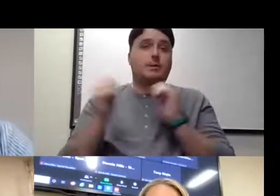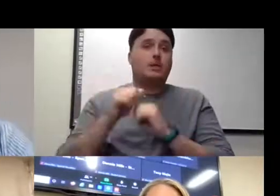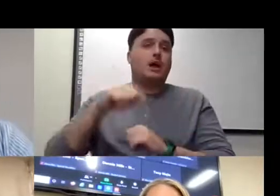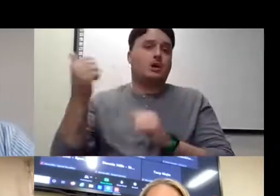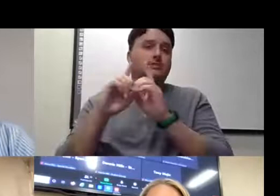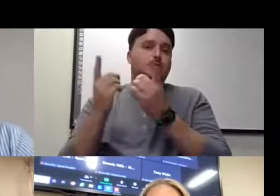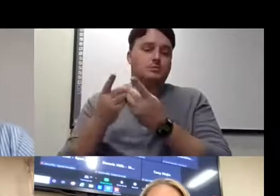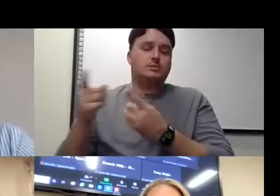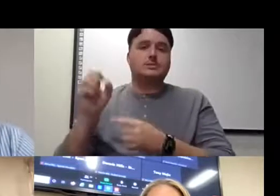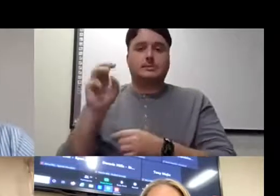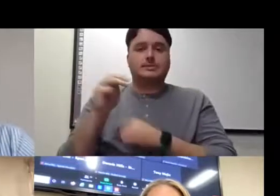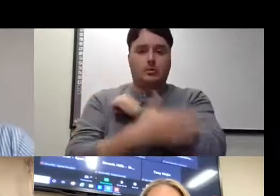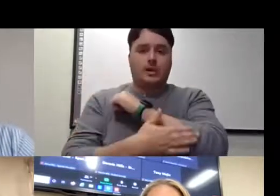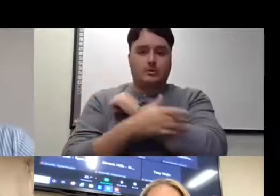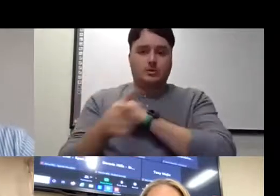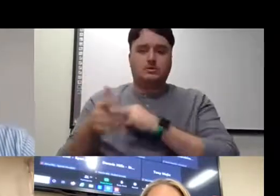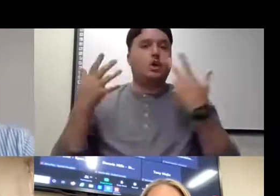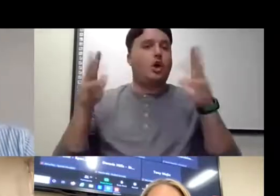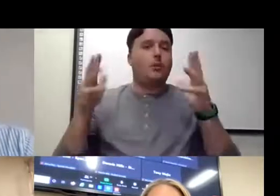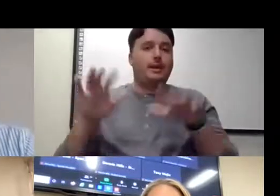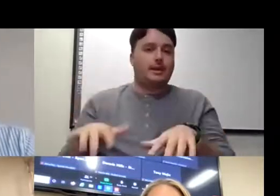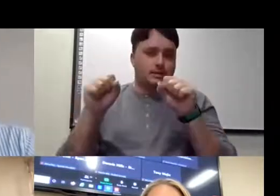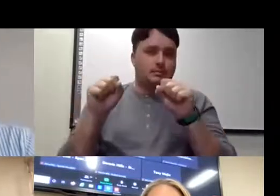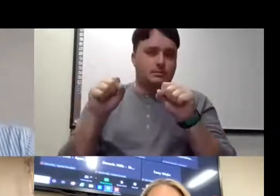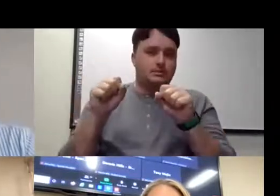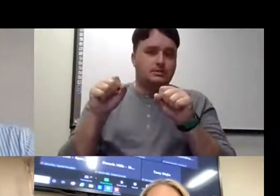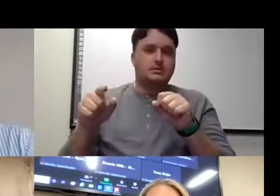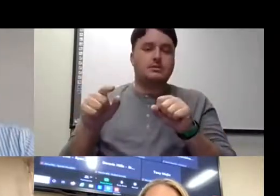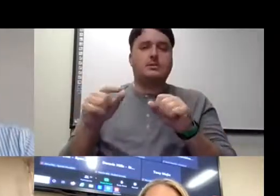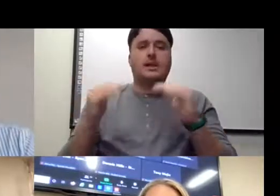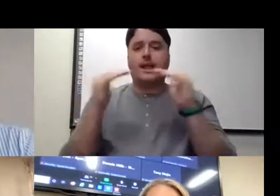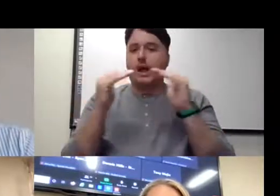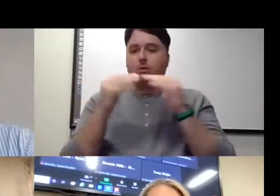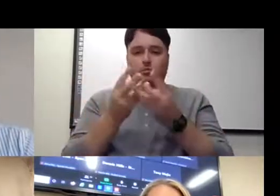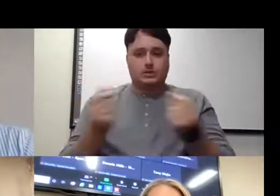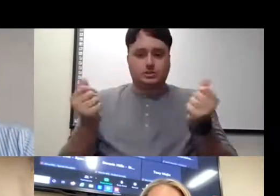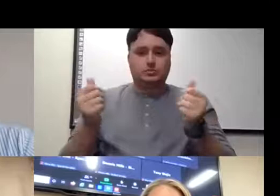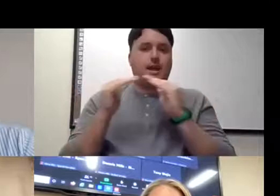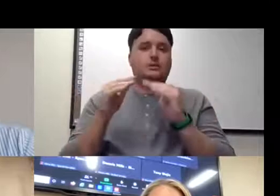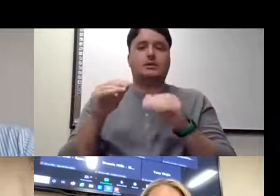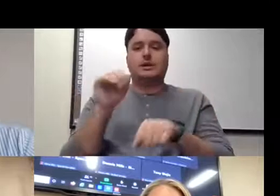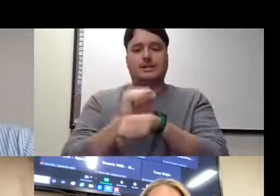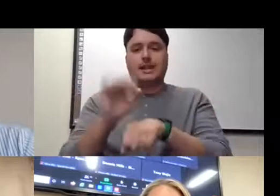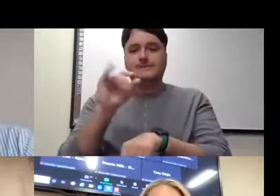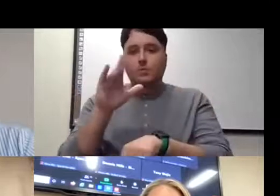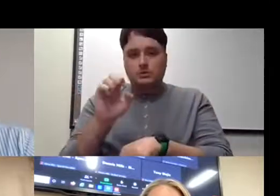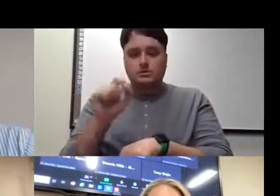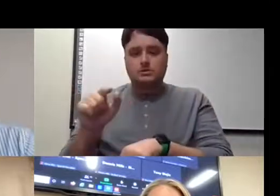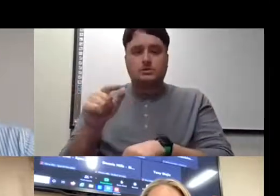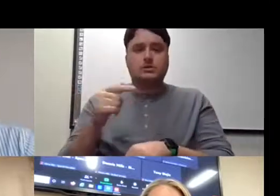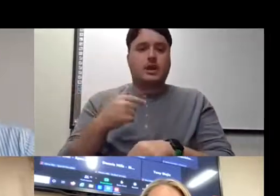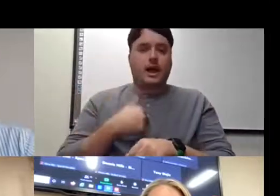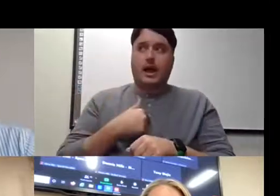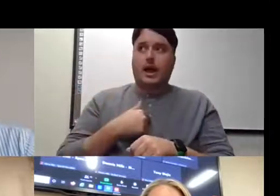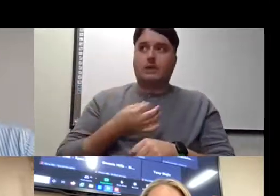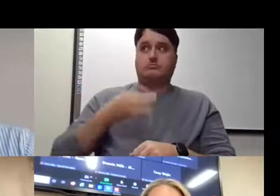in Santo County, we had already adopted an equity resolution, had an equity task force. And I believe, I mean, I got a lot